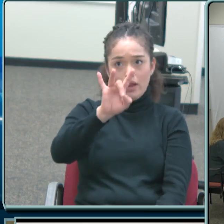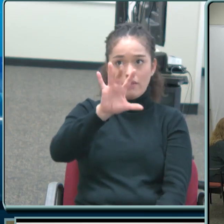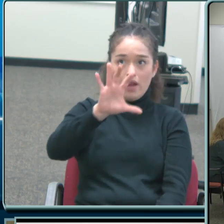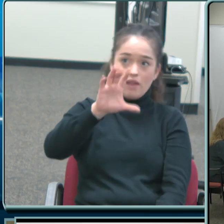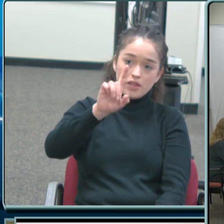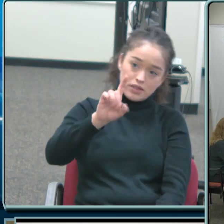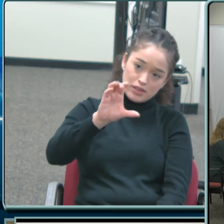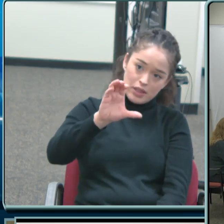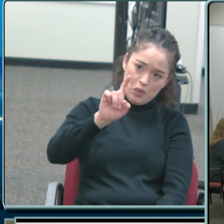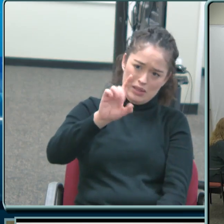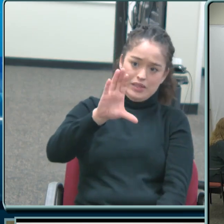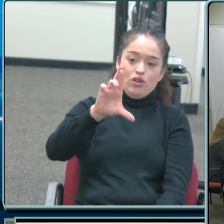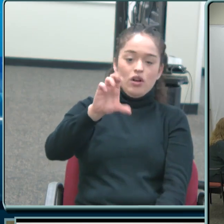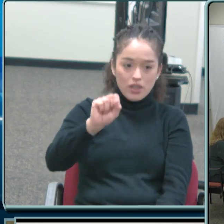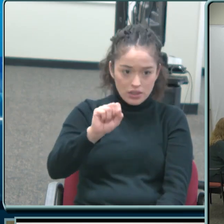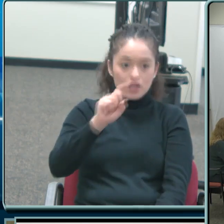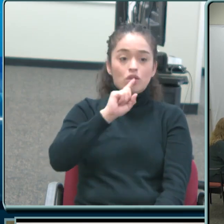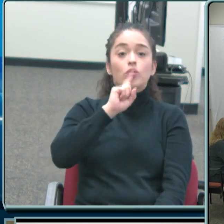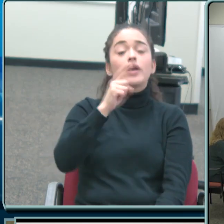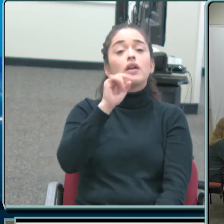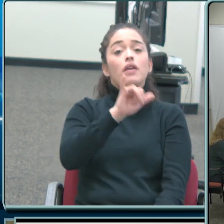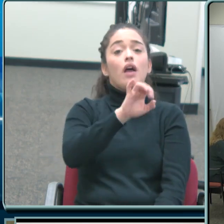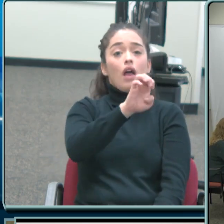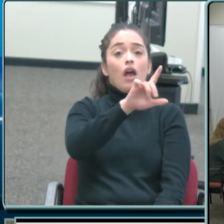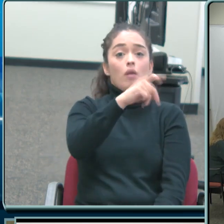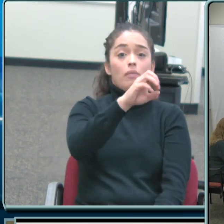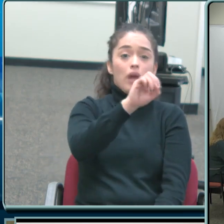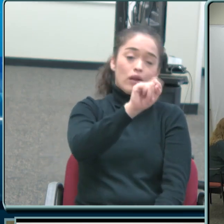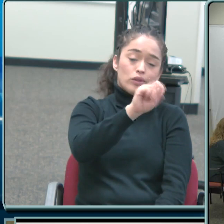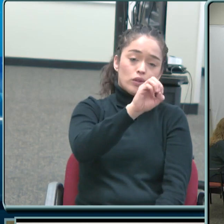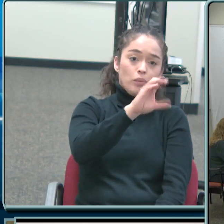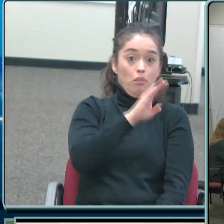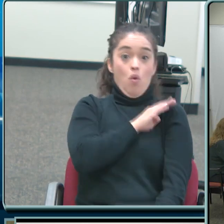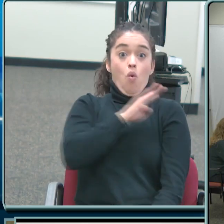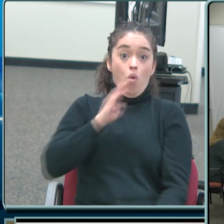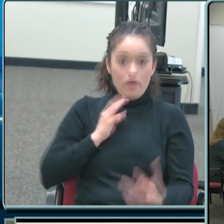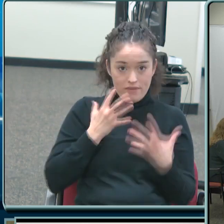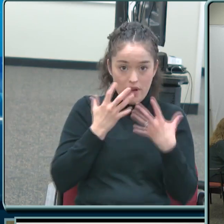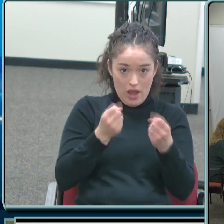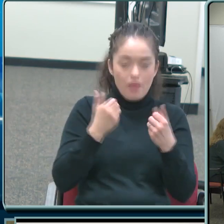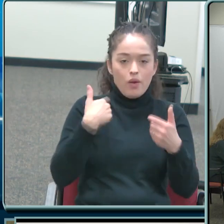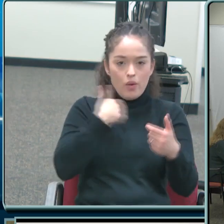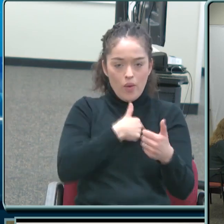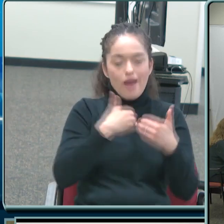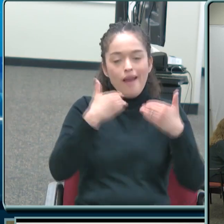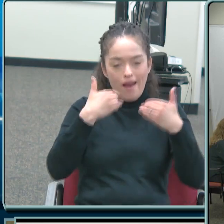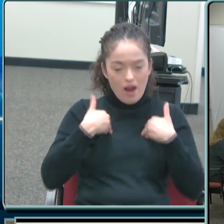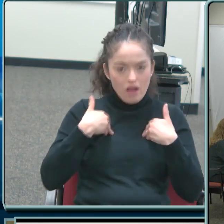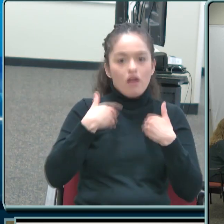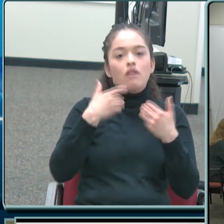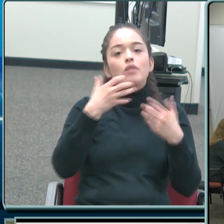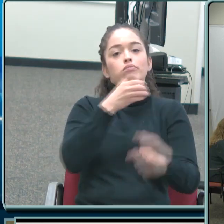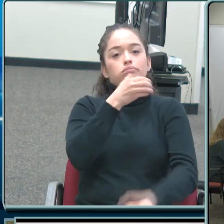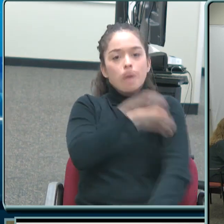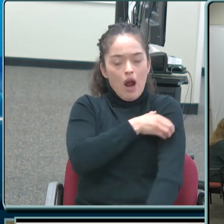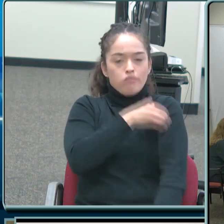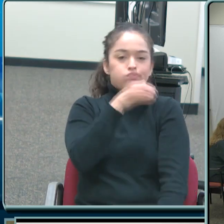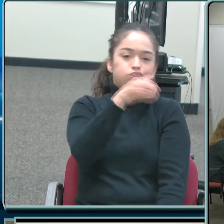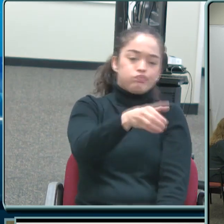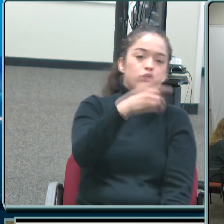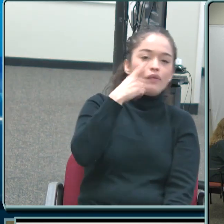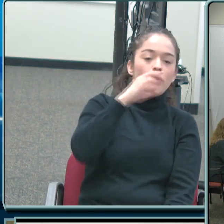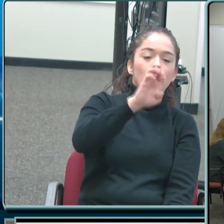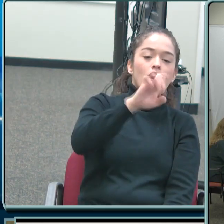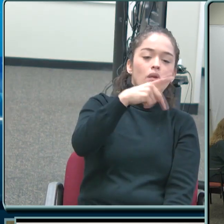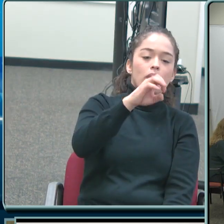25-1-508-5C1 CRS, the El Paso County Board of Health, or Board of Health, has the power and duty to employ a public health director for El Paso